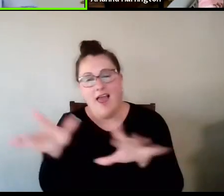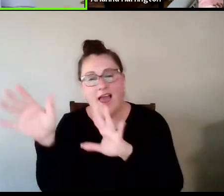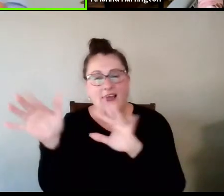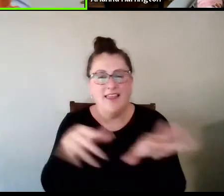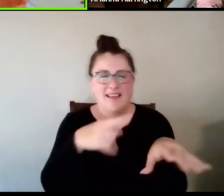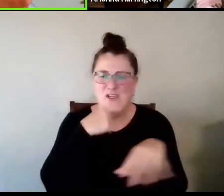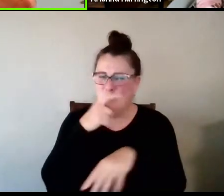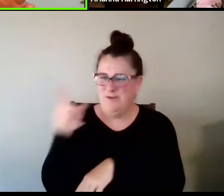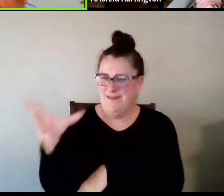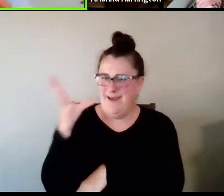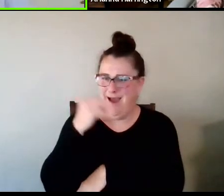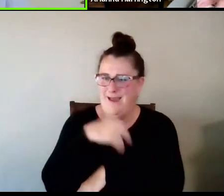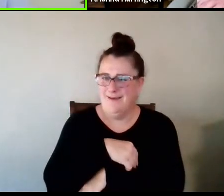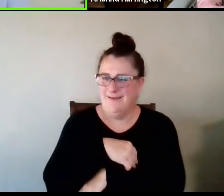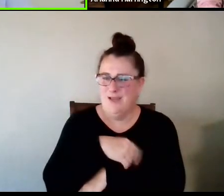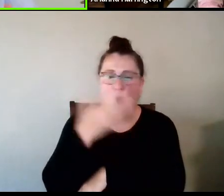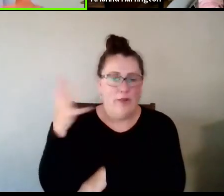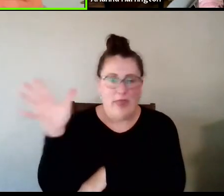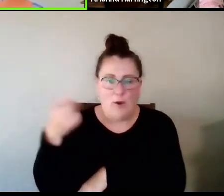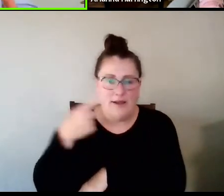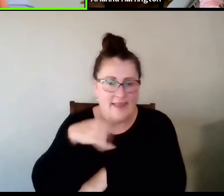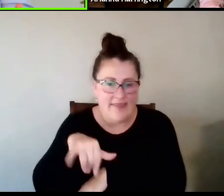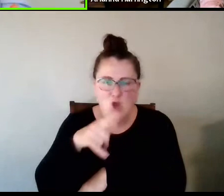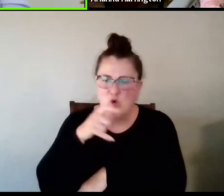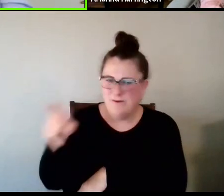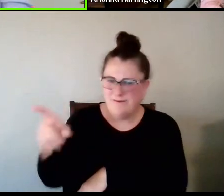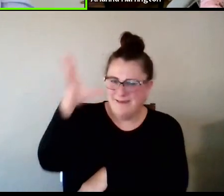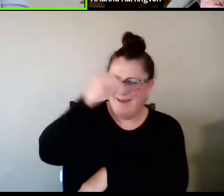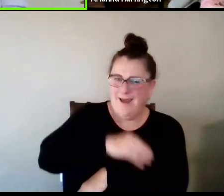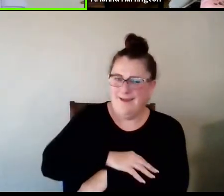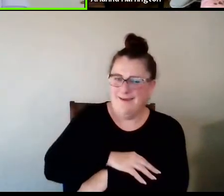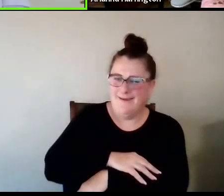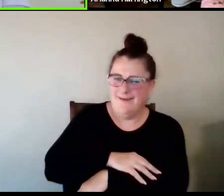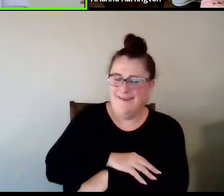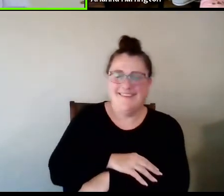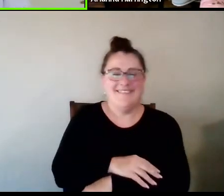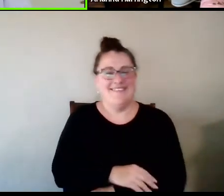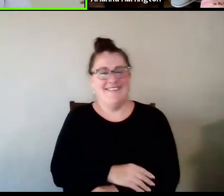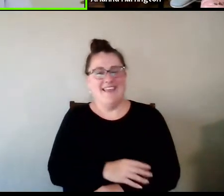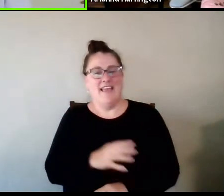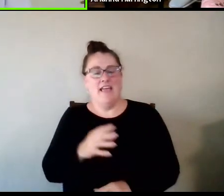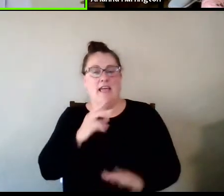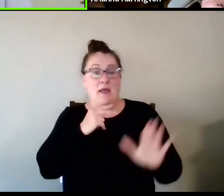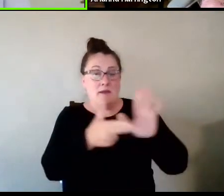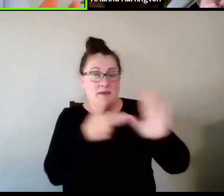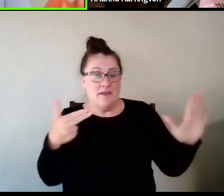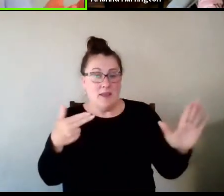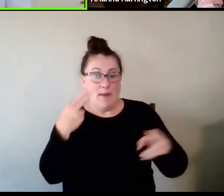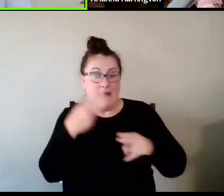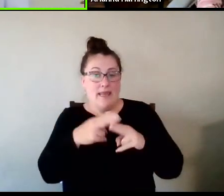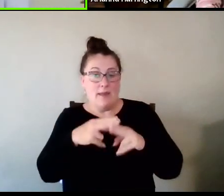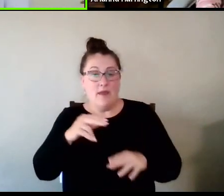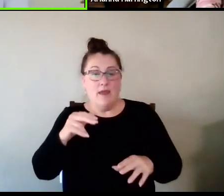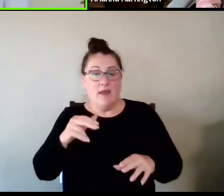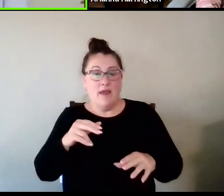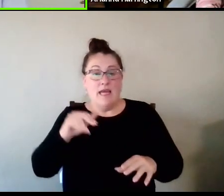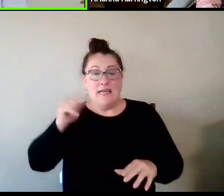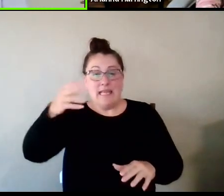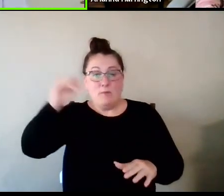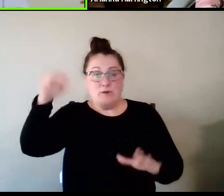who is this guy? Right? They already said, who is this guy? When my appointment was announced, share price went down 10%. So here you go.